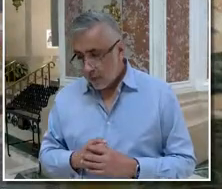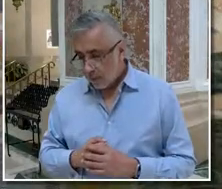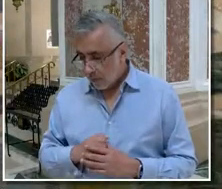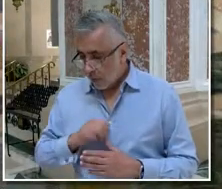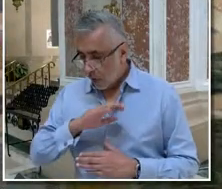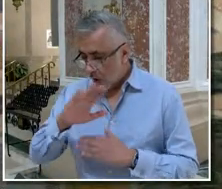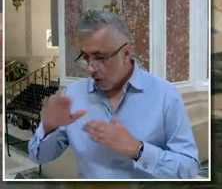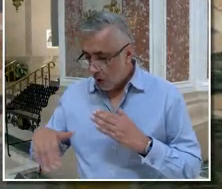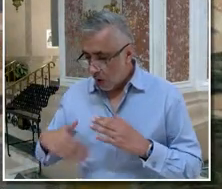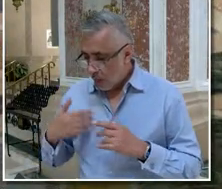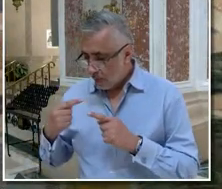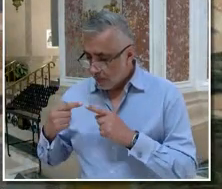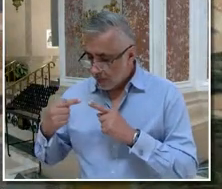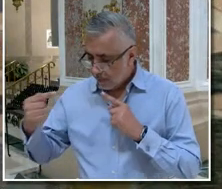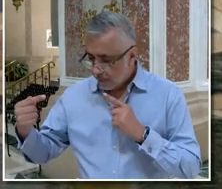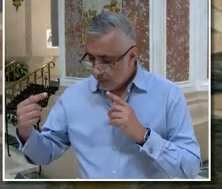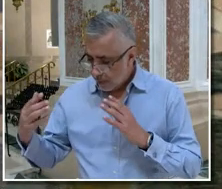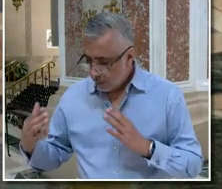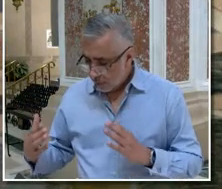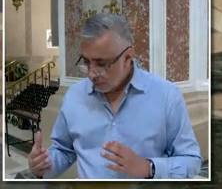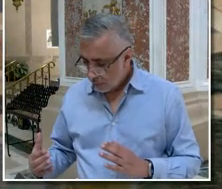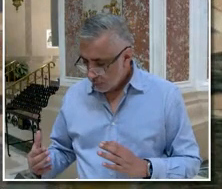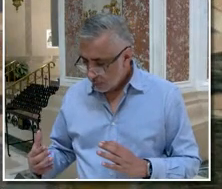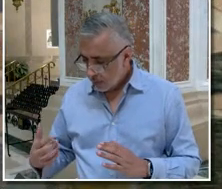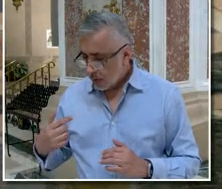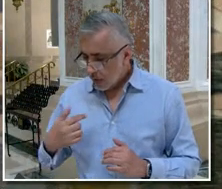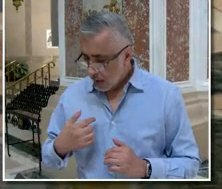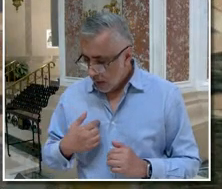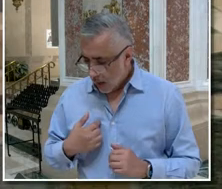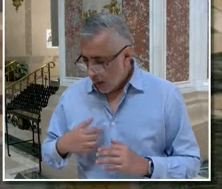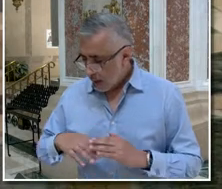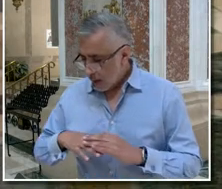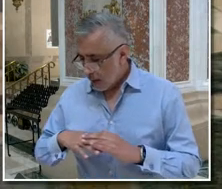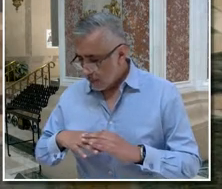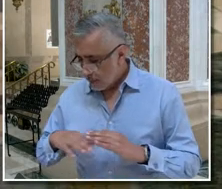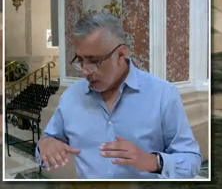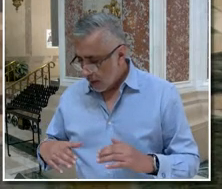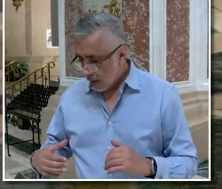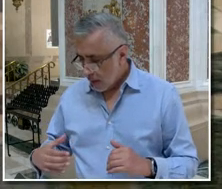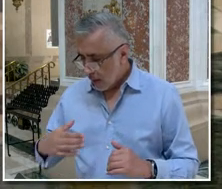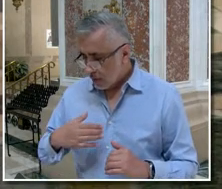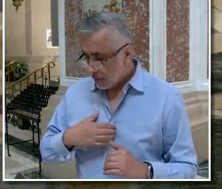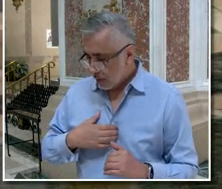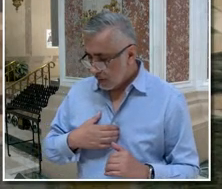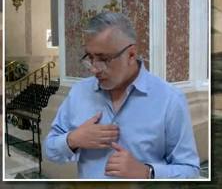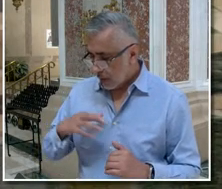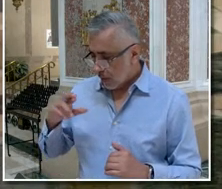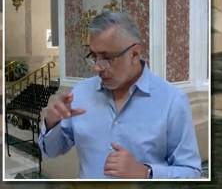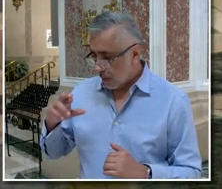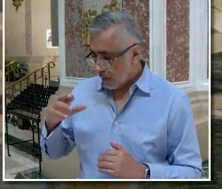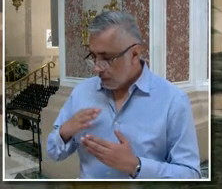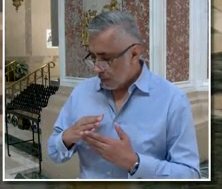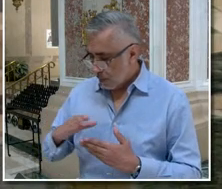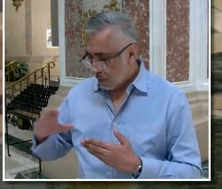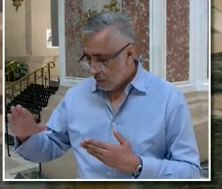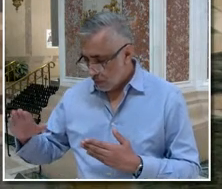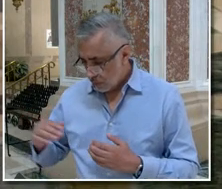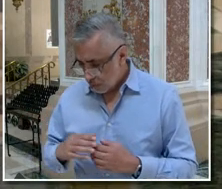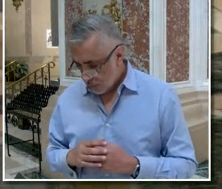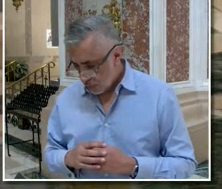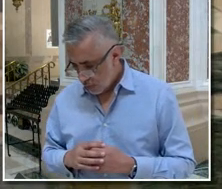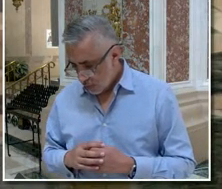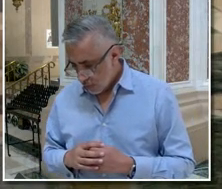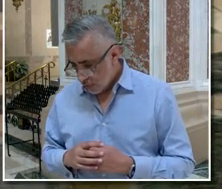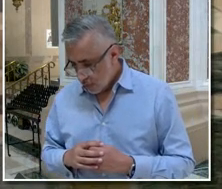For all my foes, I am an object of reproach,